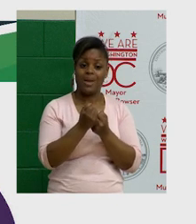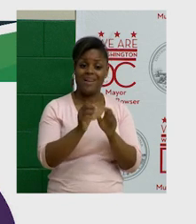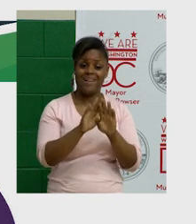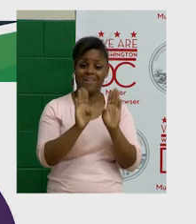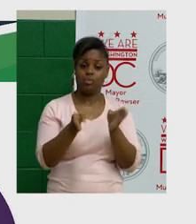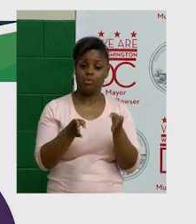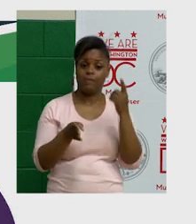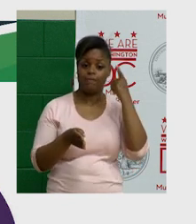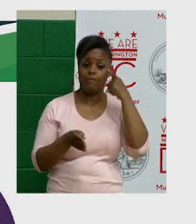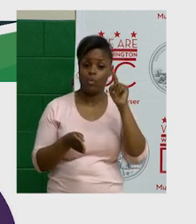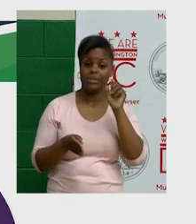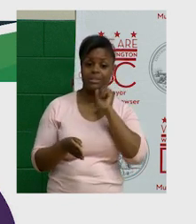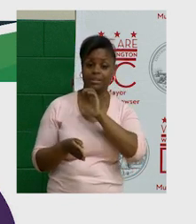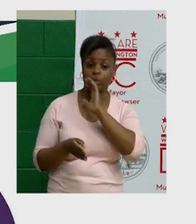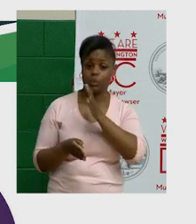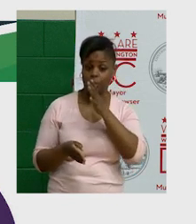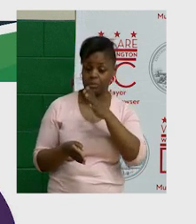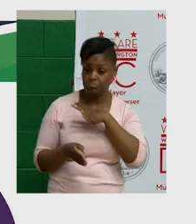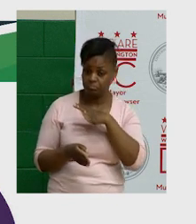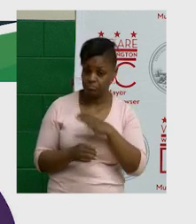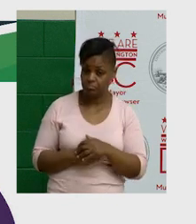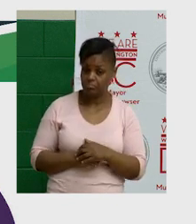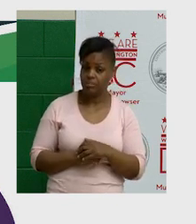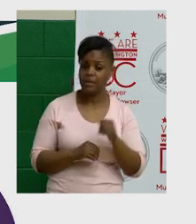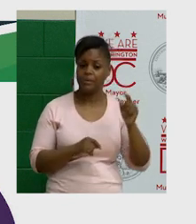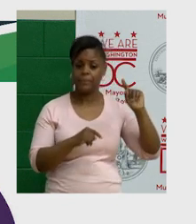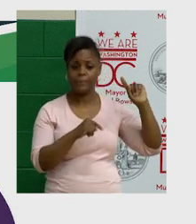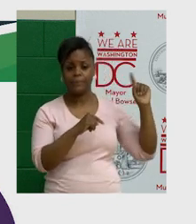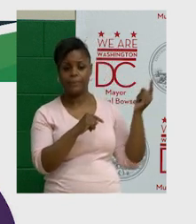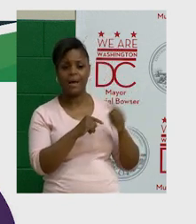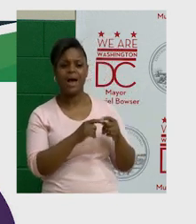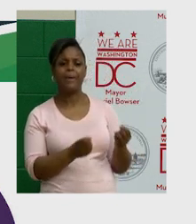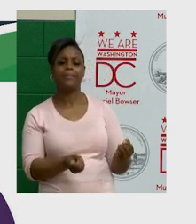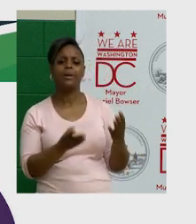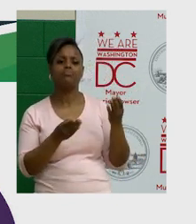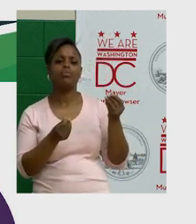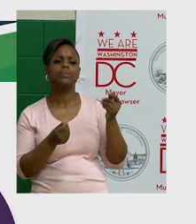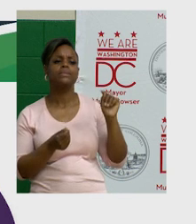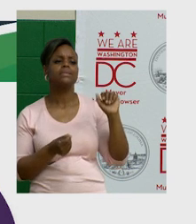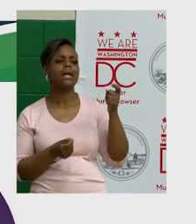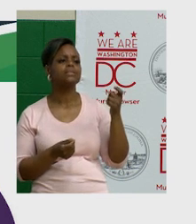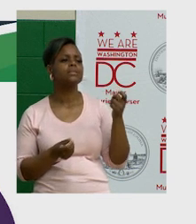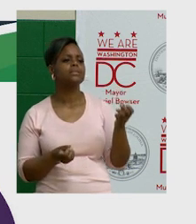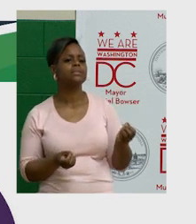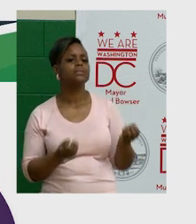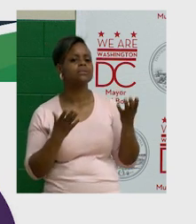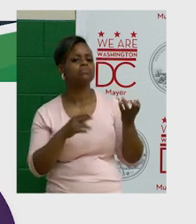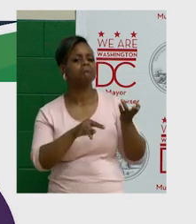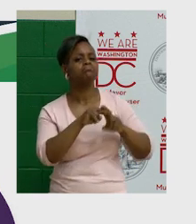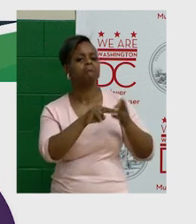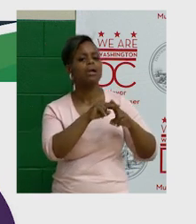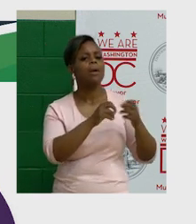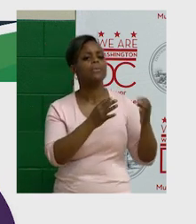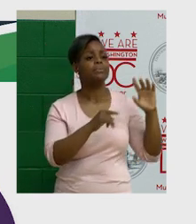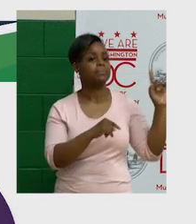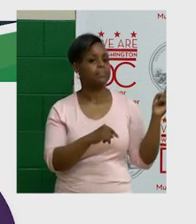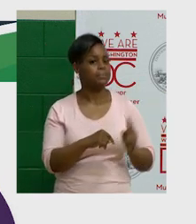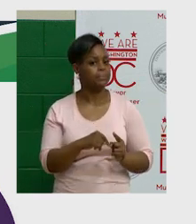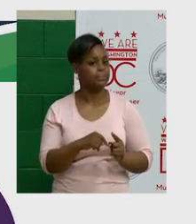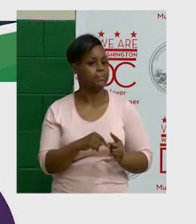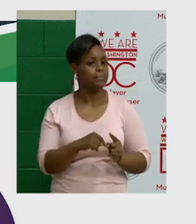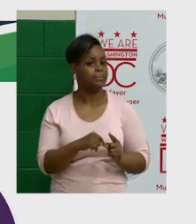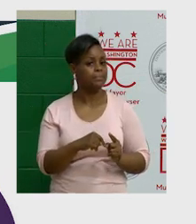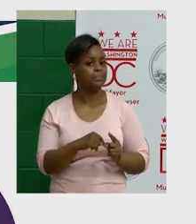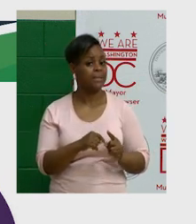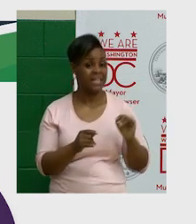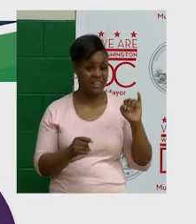were able to cut in half how much our seniors' property taxes can go up each year, so that if they qualify for our